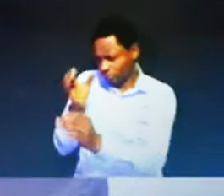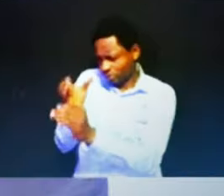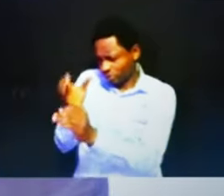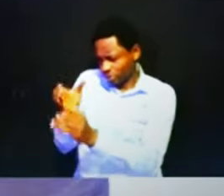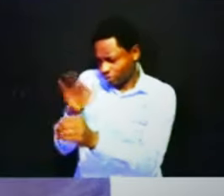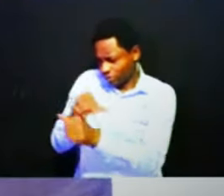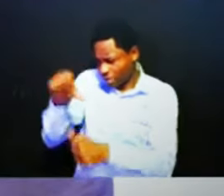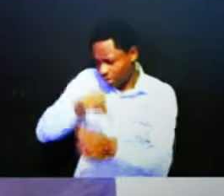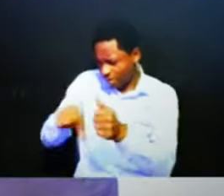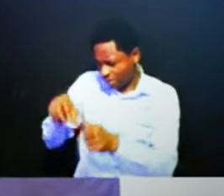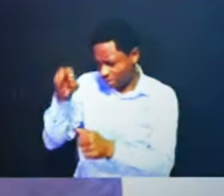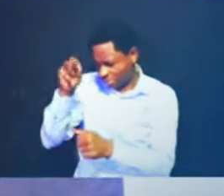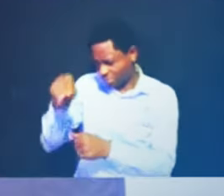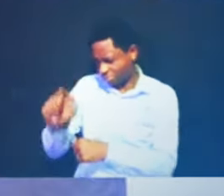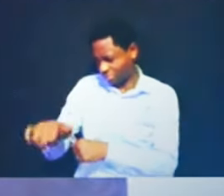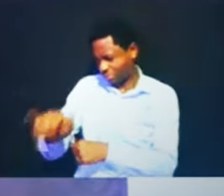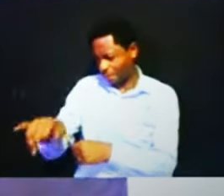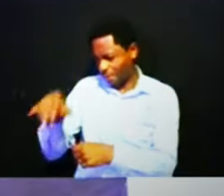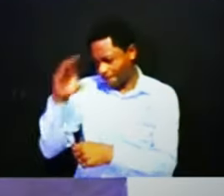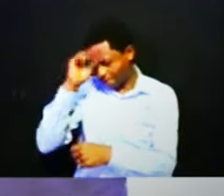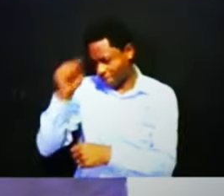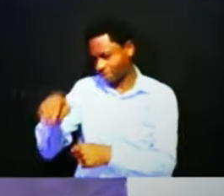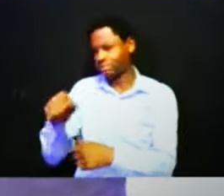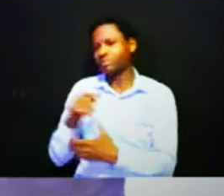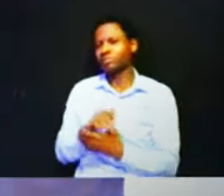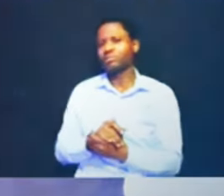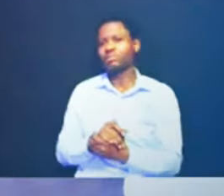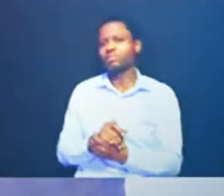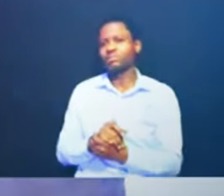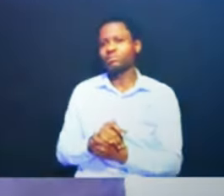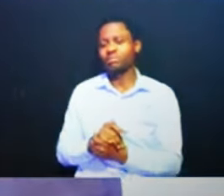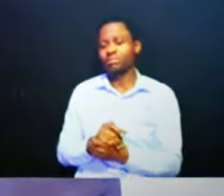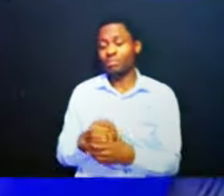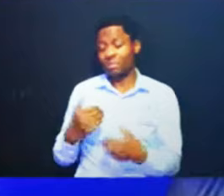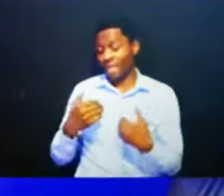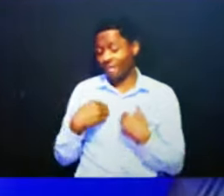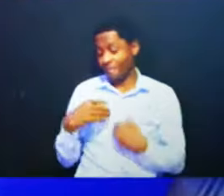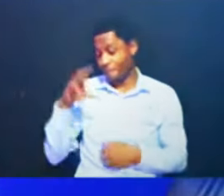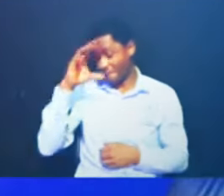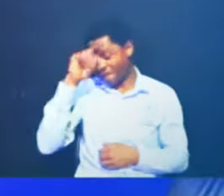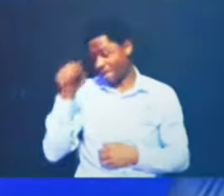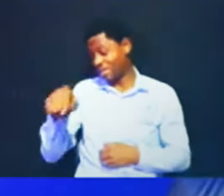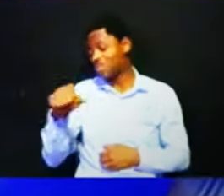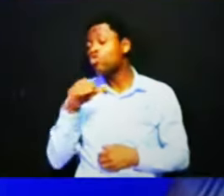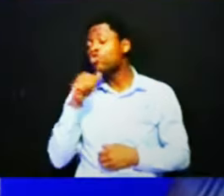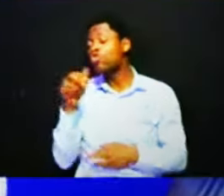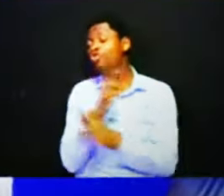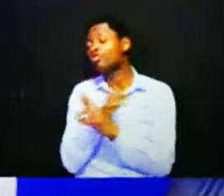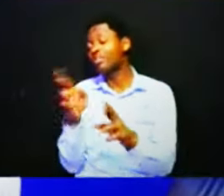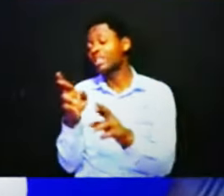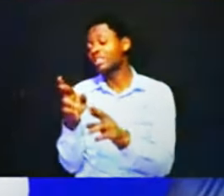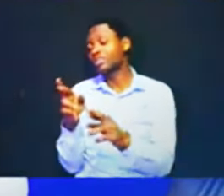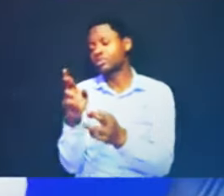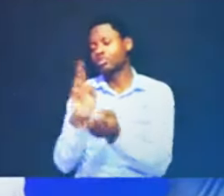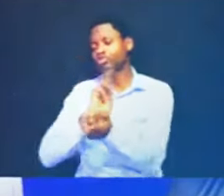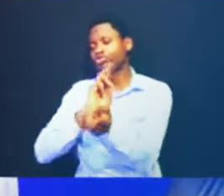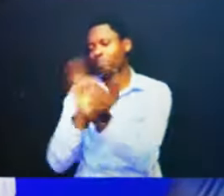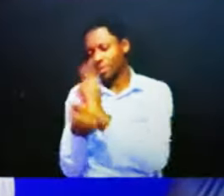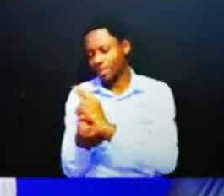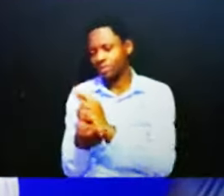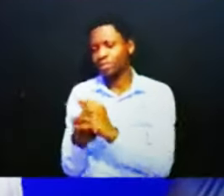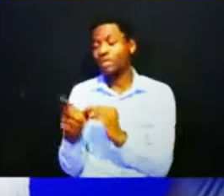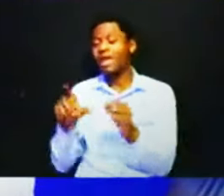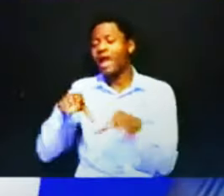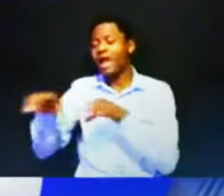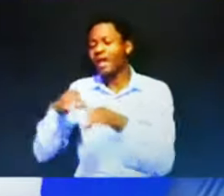person. So this is somebody who is not prepared to repent, and he does things against the church